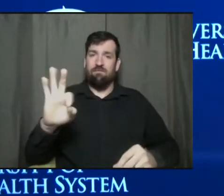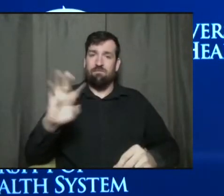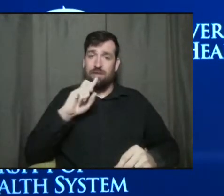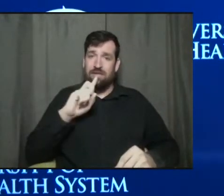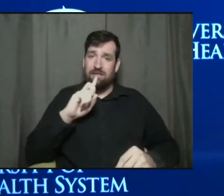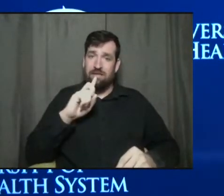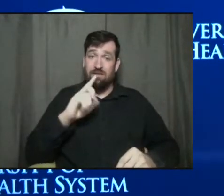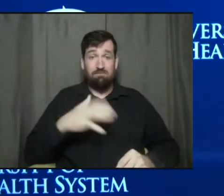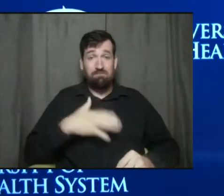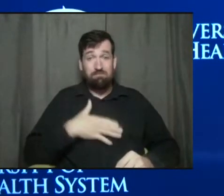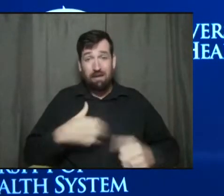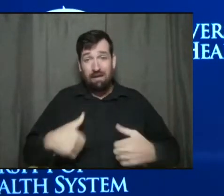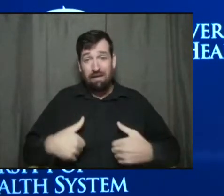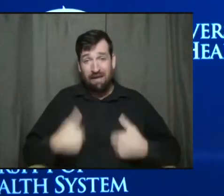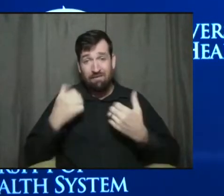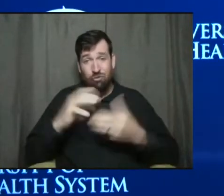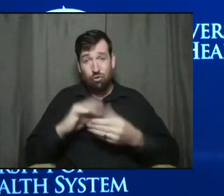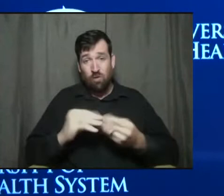in medicine.